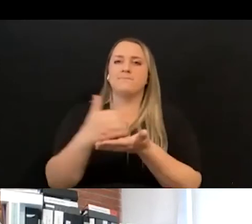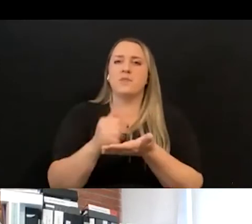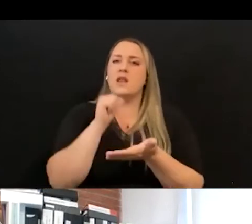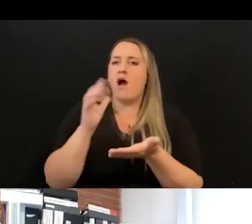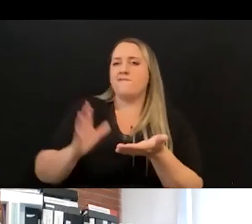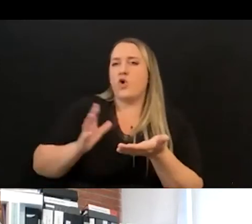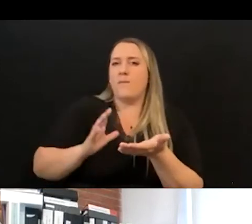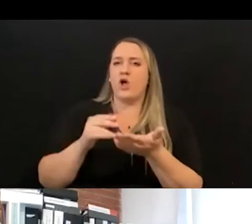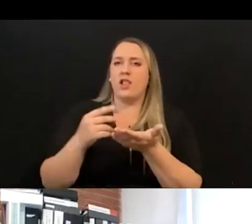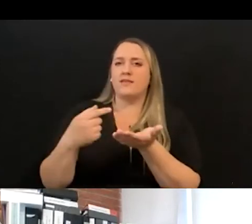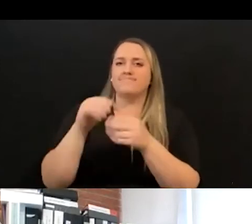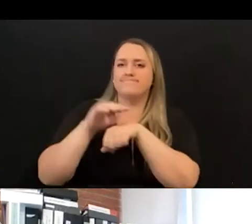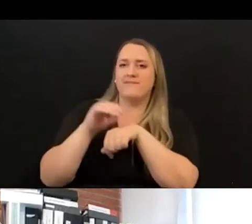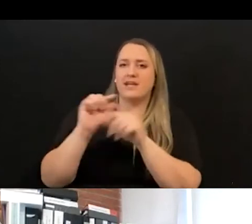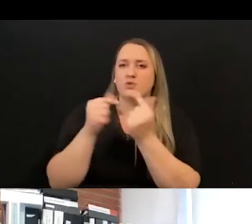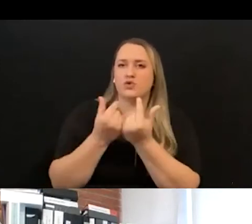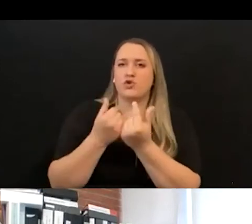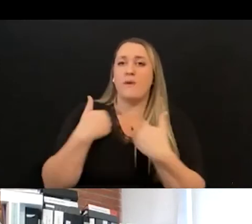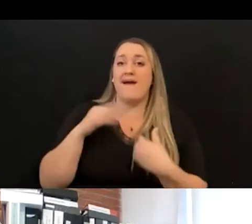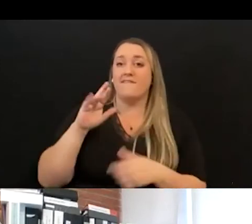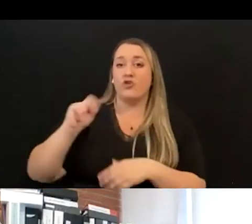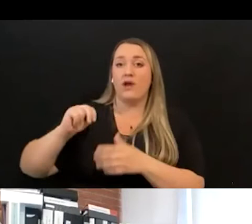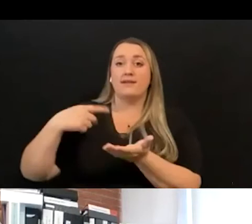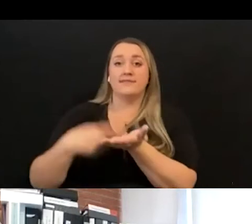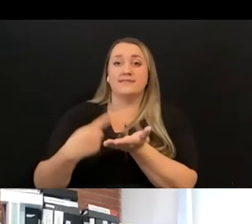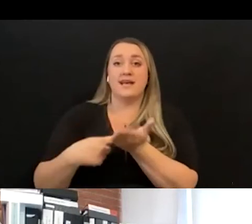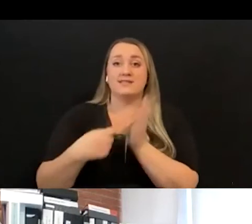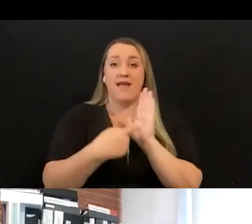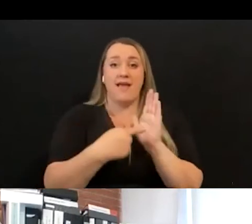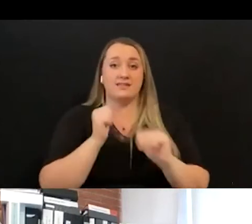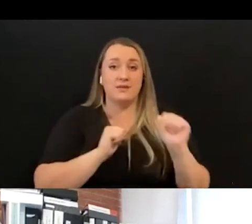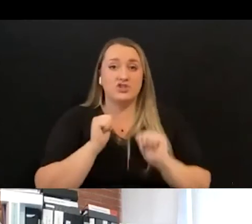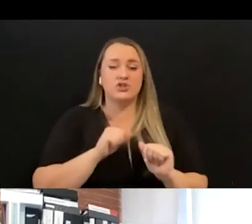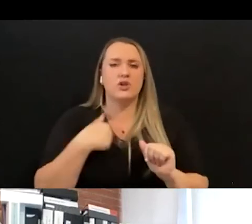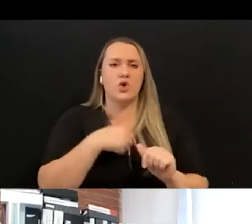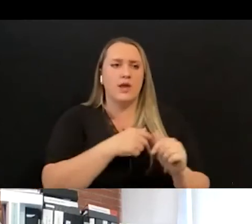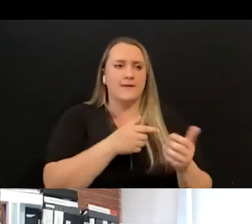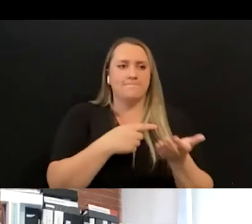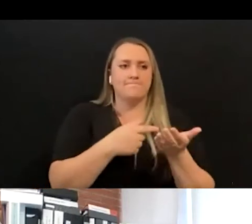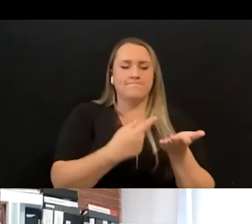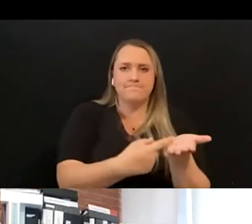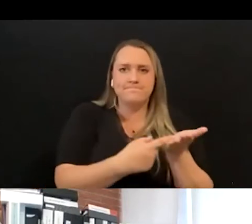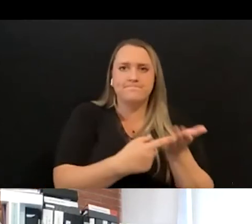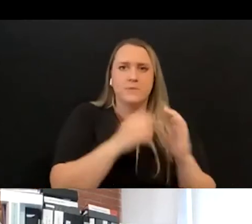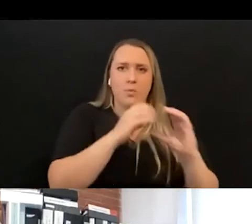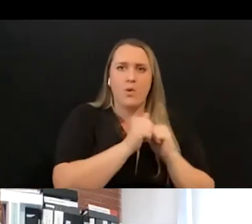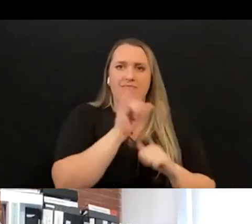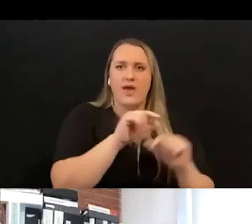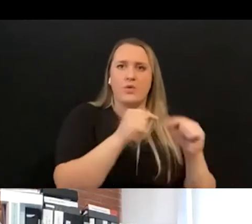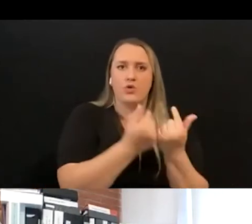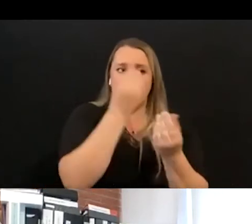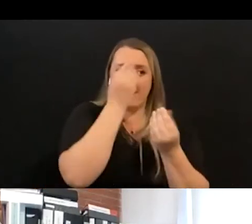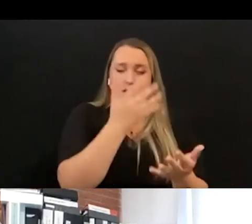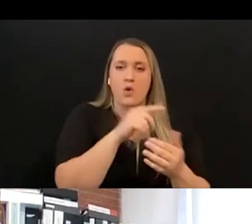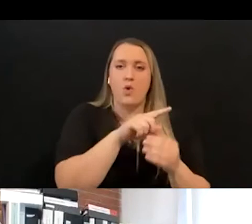had Fran talk about the exhibition. We continued to communicate with that group to let them know about the exhibition opening, to let them